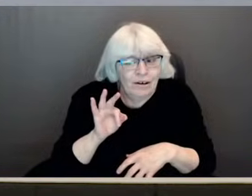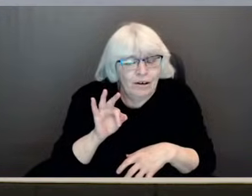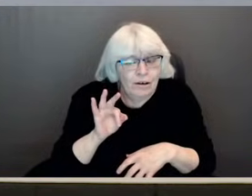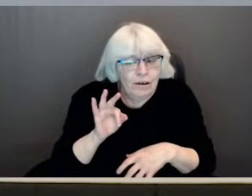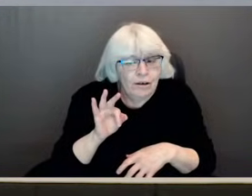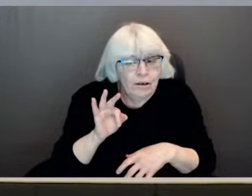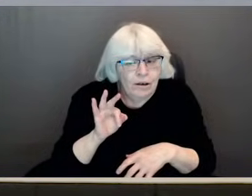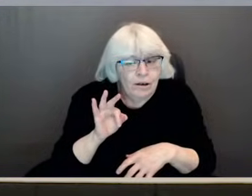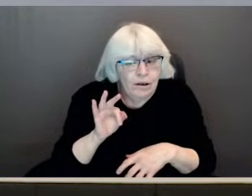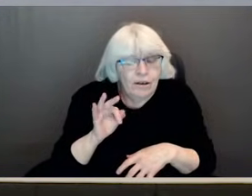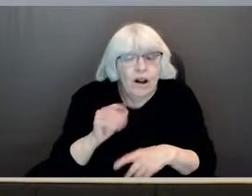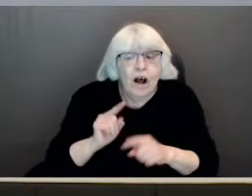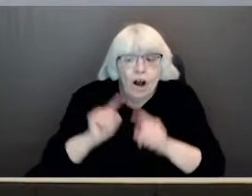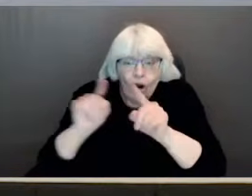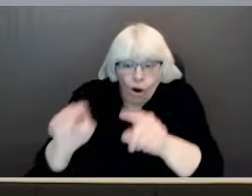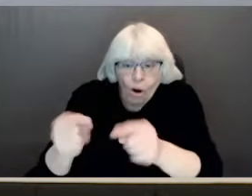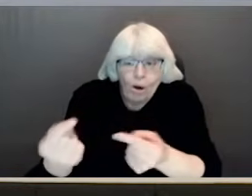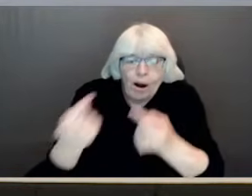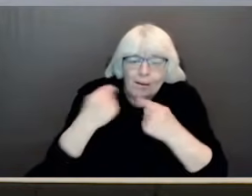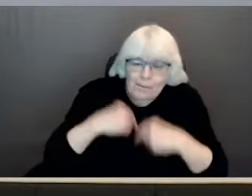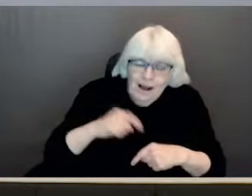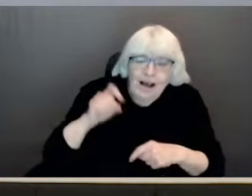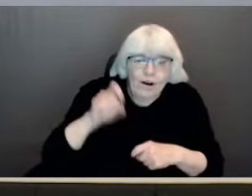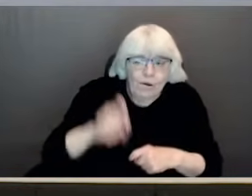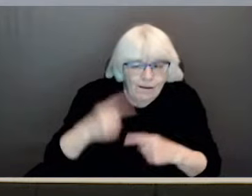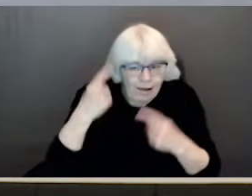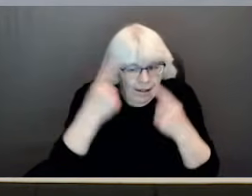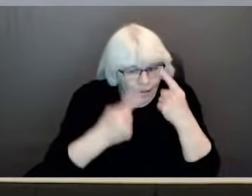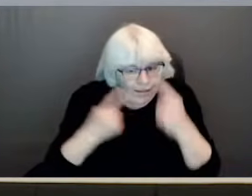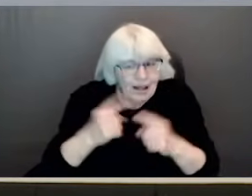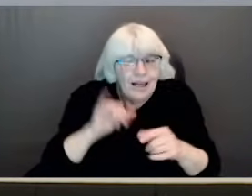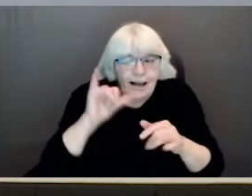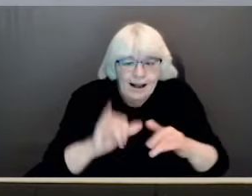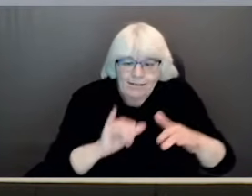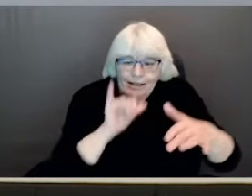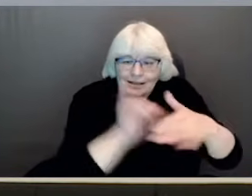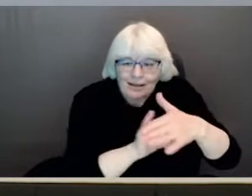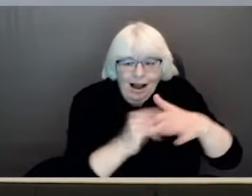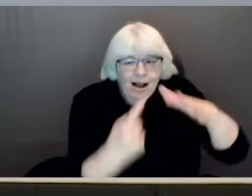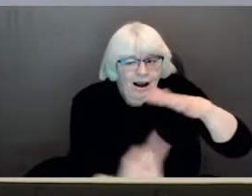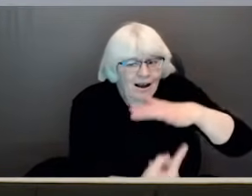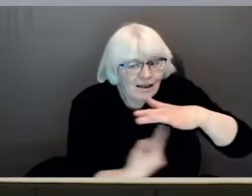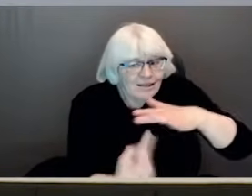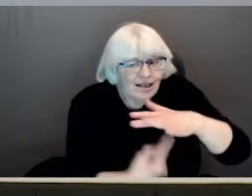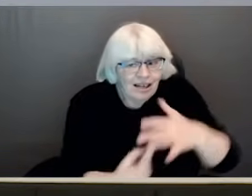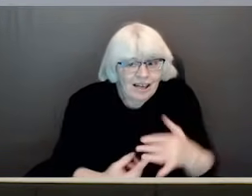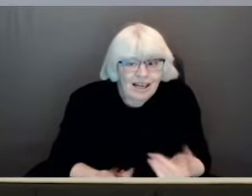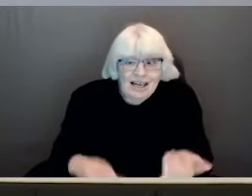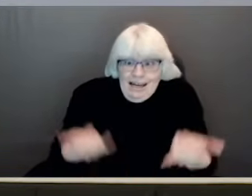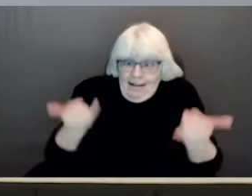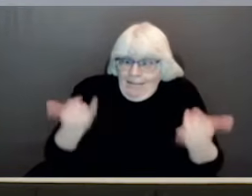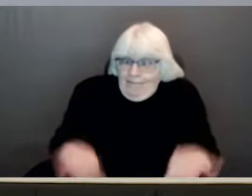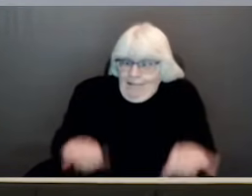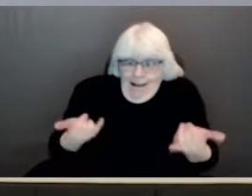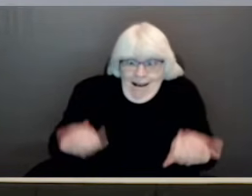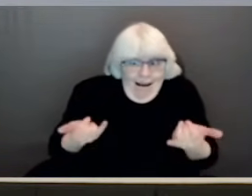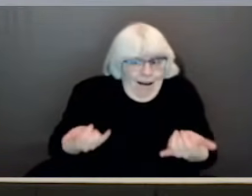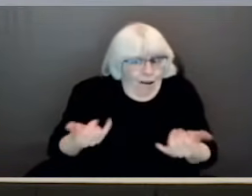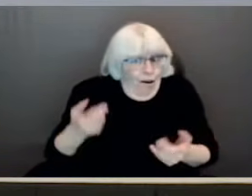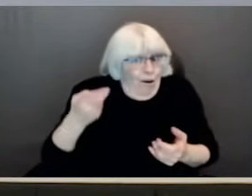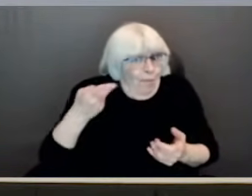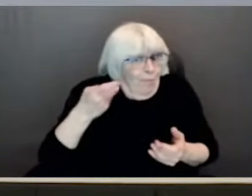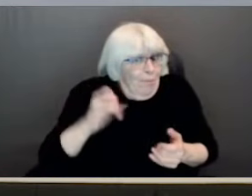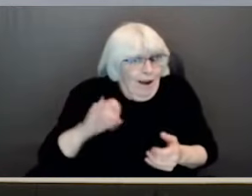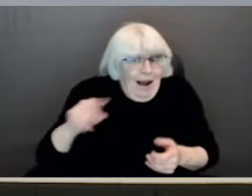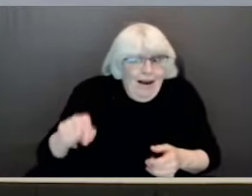Given the declining number of active cases in PEI, the region, and the country, our ability to maintain testing capacity at the points